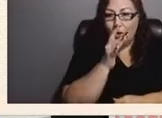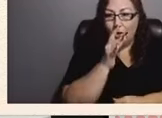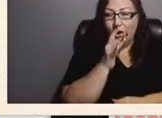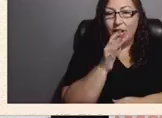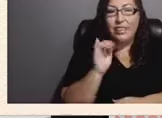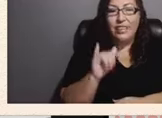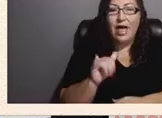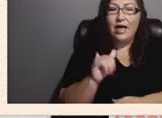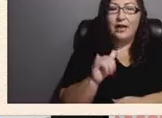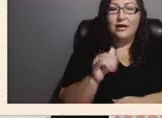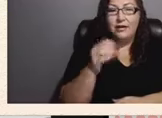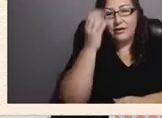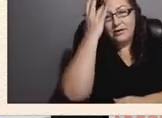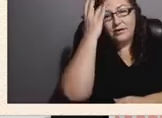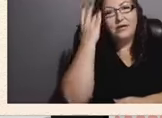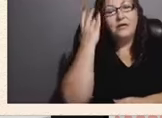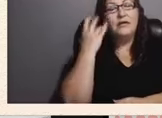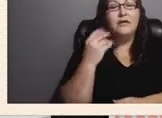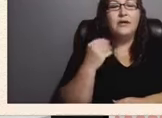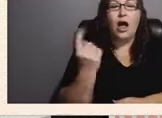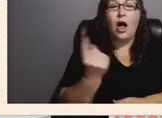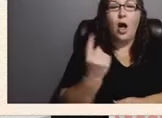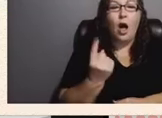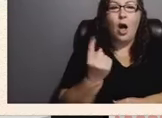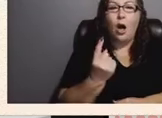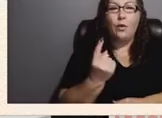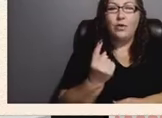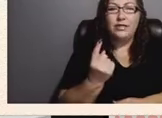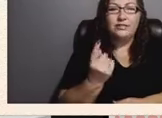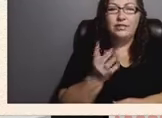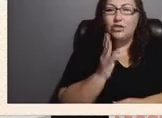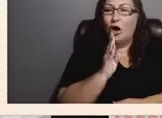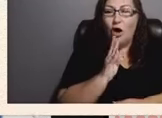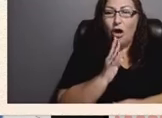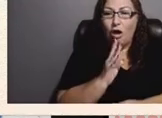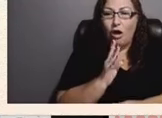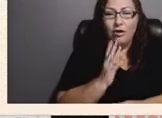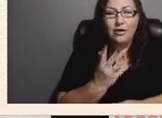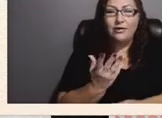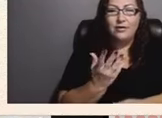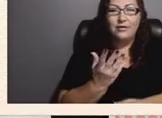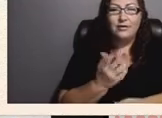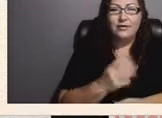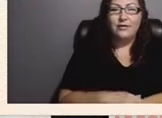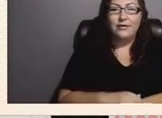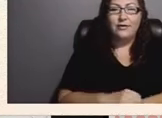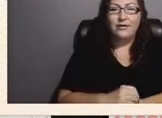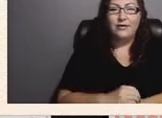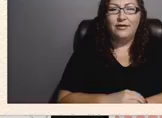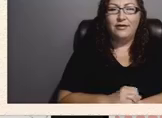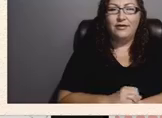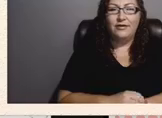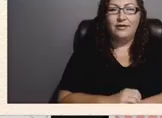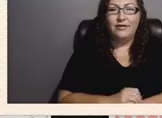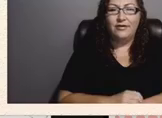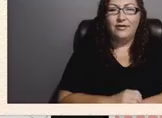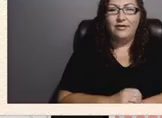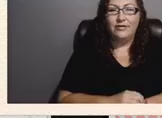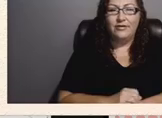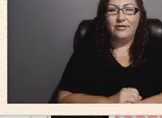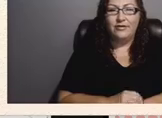that always told me that you had to be able to live on your